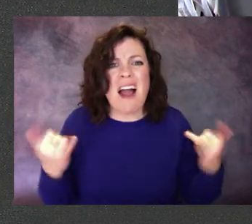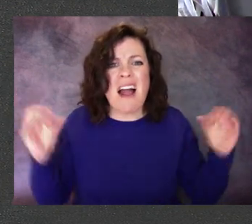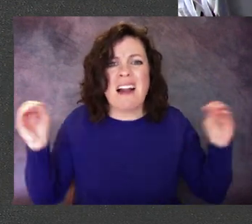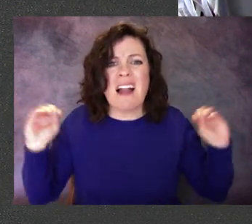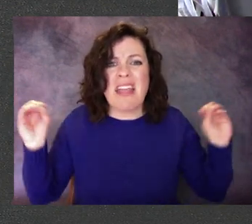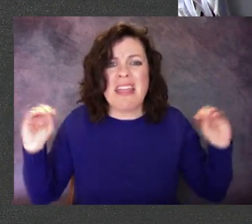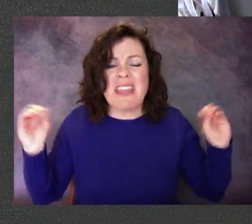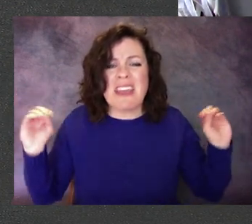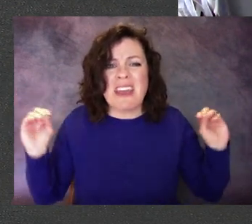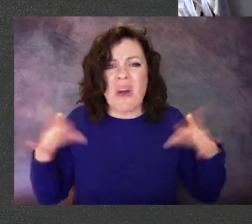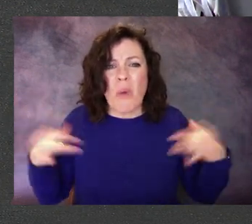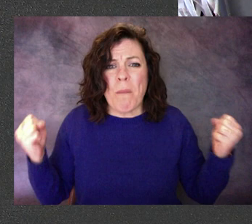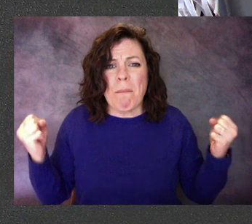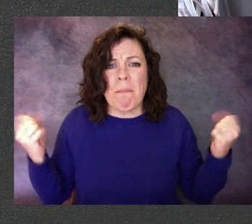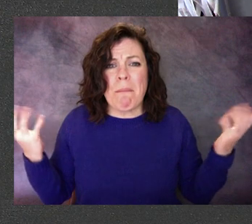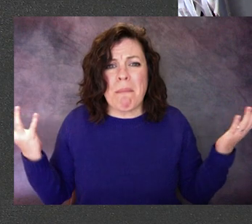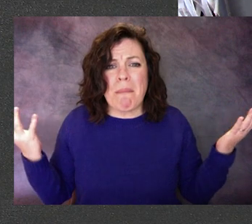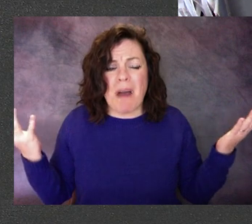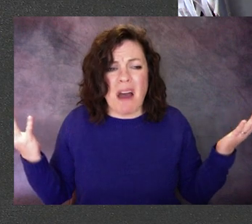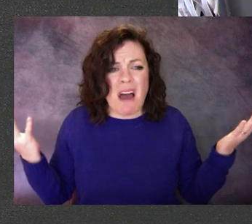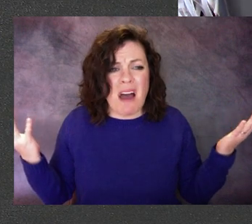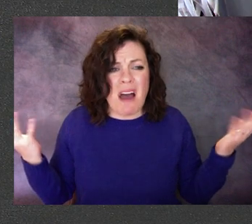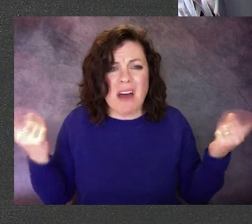Now he had nothing.